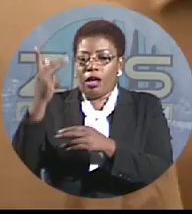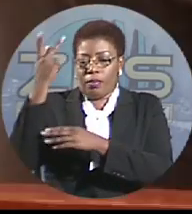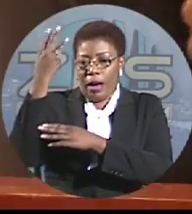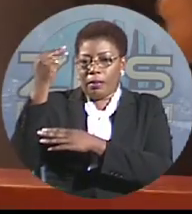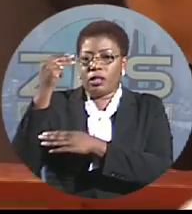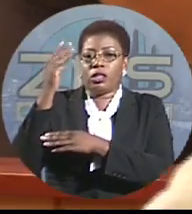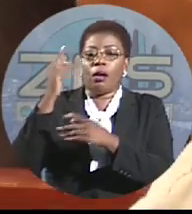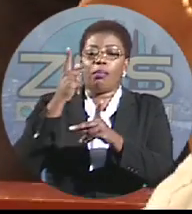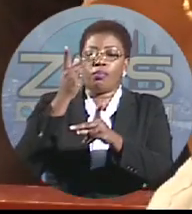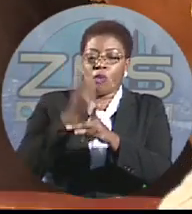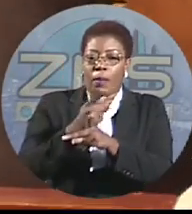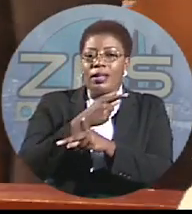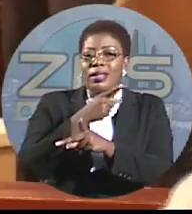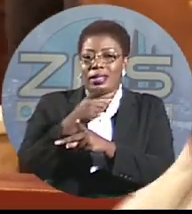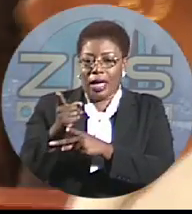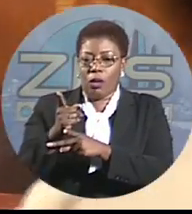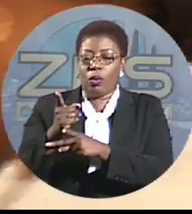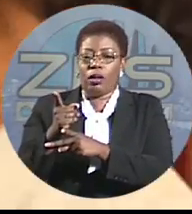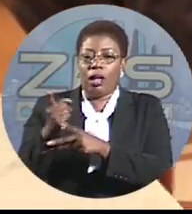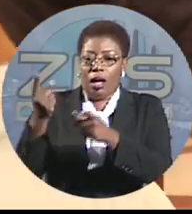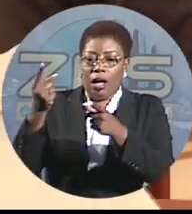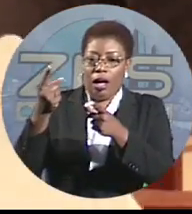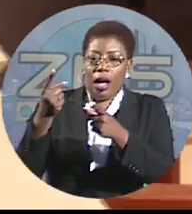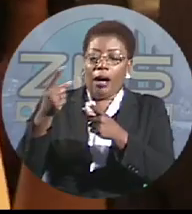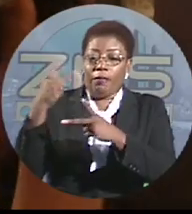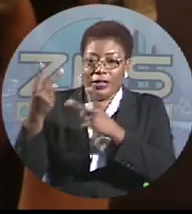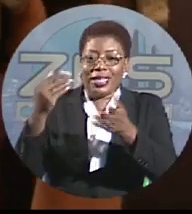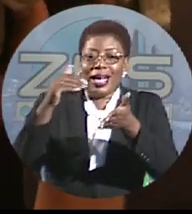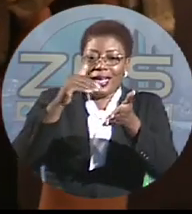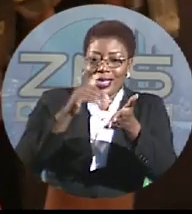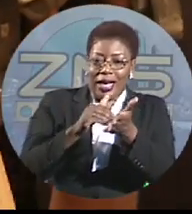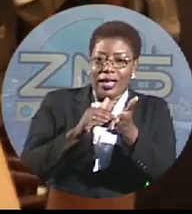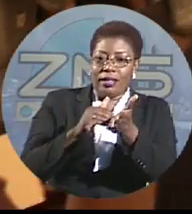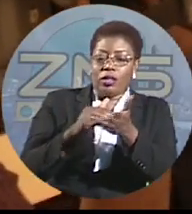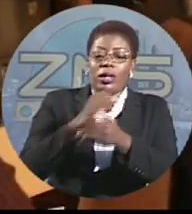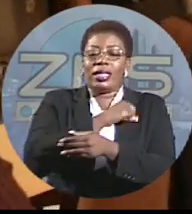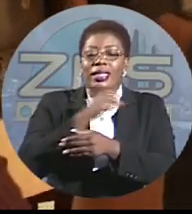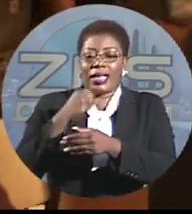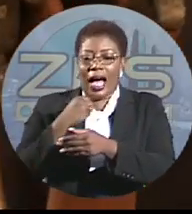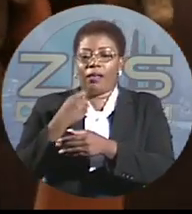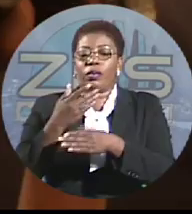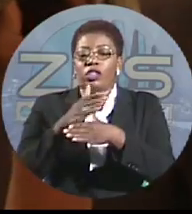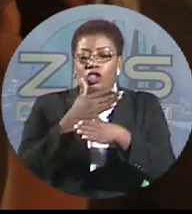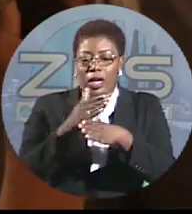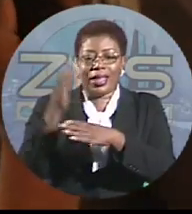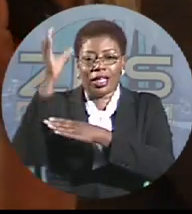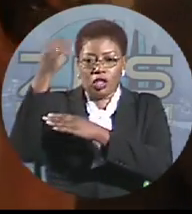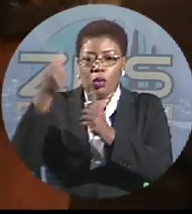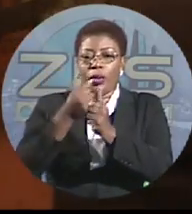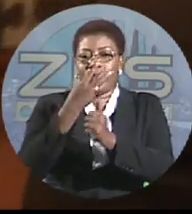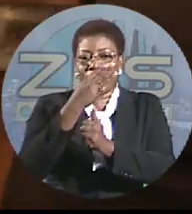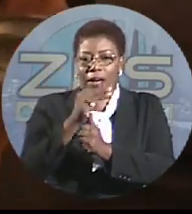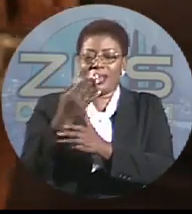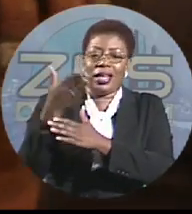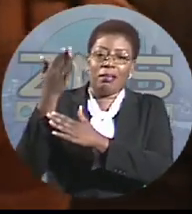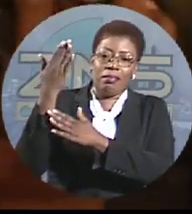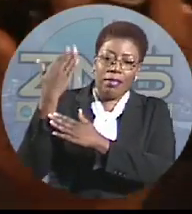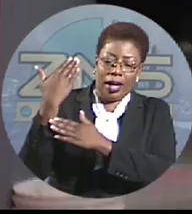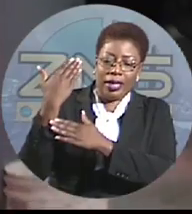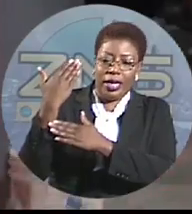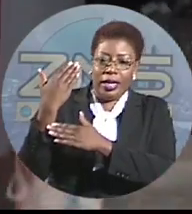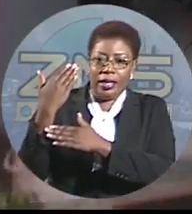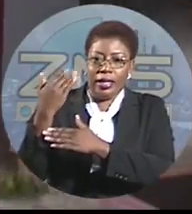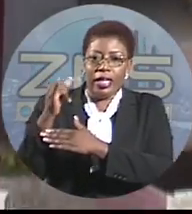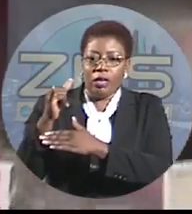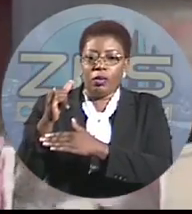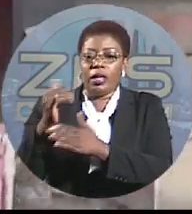so that staff can voice their concerns to him in more depth. He also reminded them that in his capacity as Prime Minister, he remains